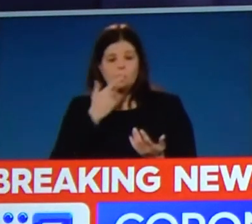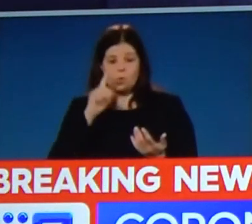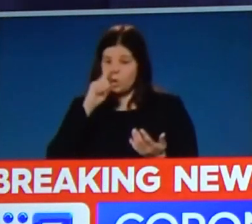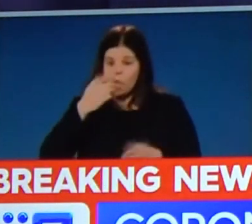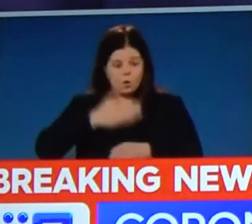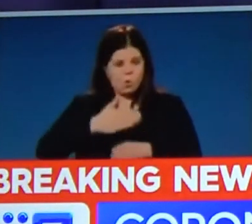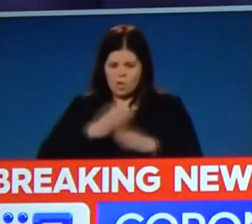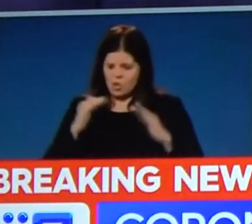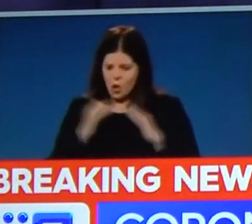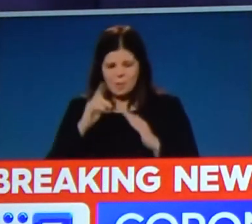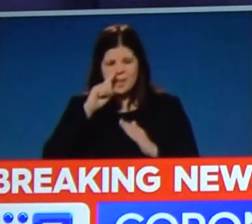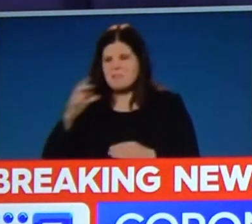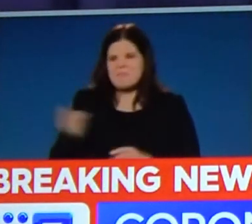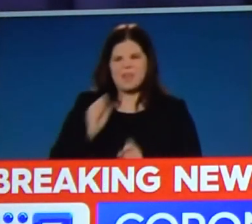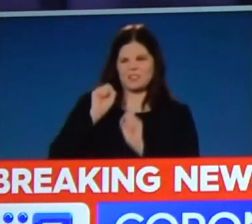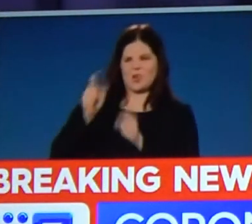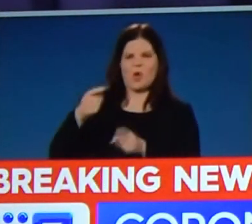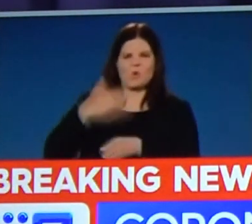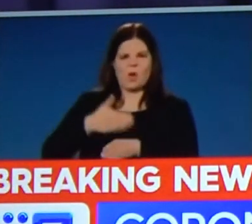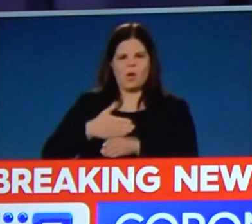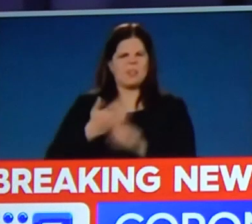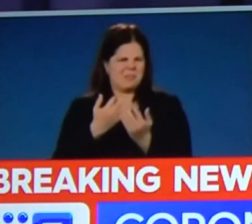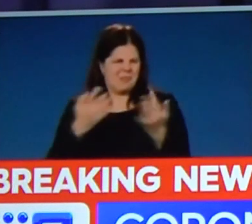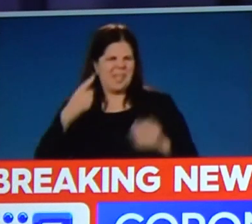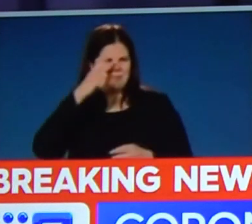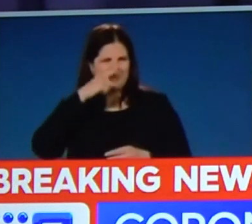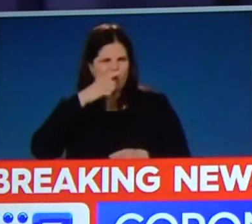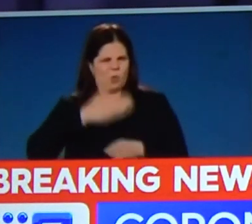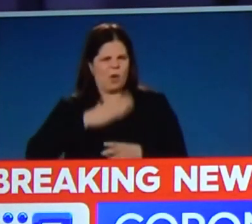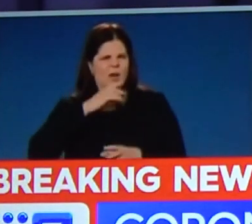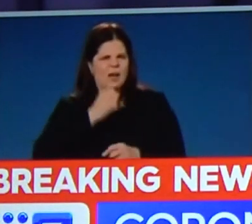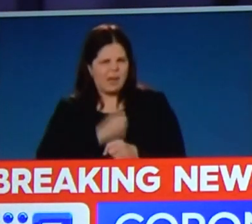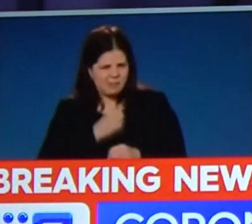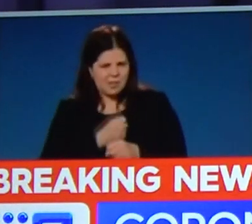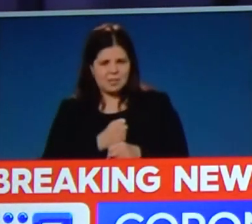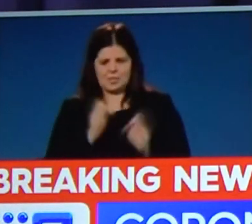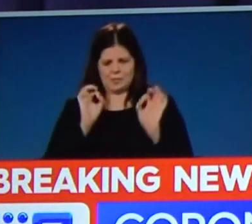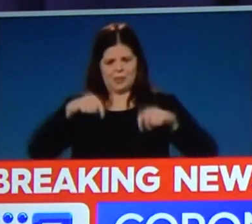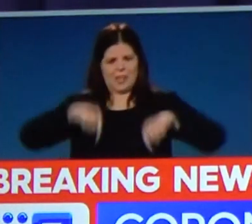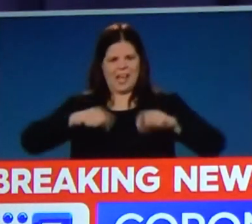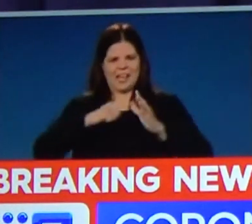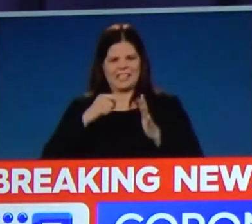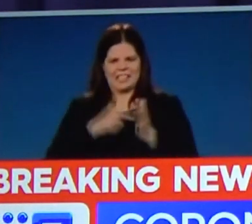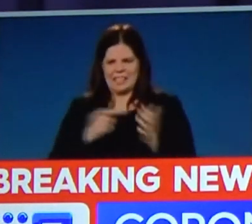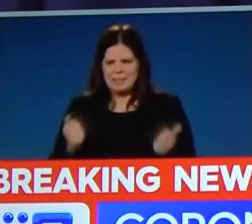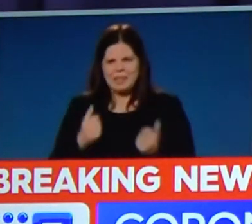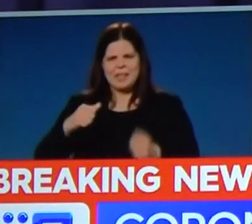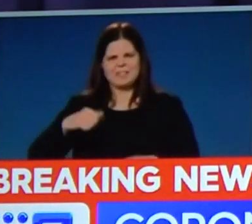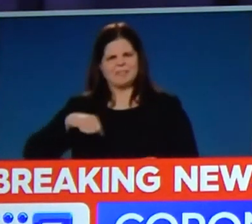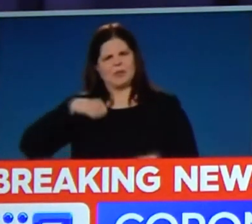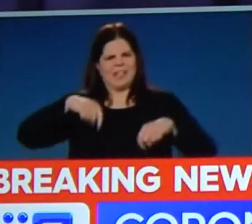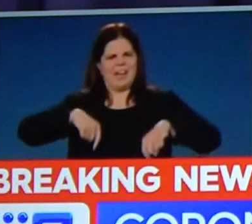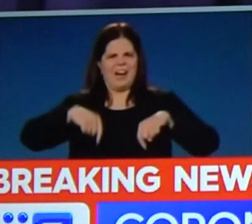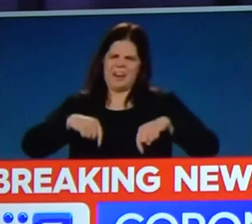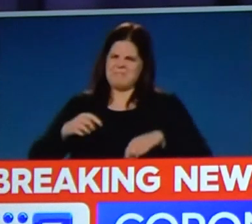you need to go to your workplace, and there are many public servants who are in that situation, particularly in this town and many others, because of the important work